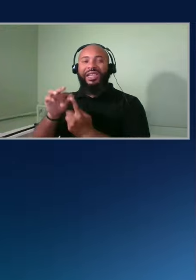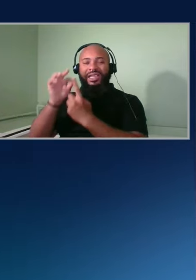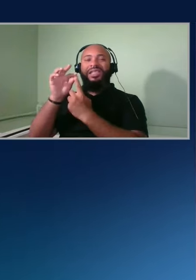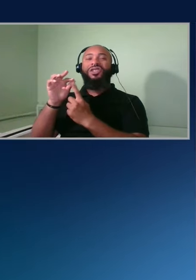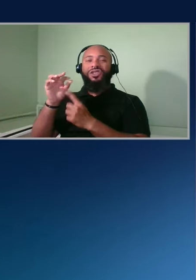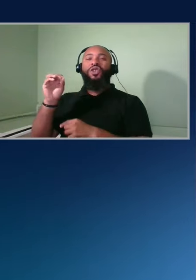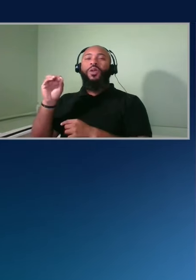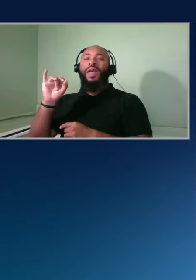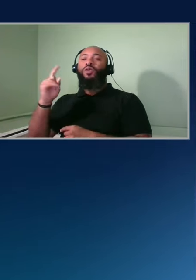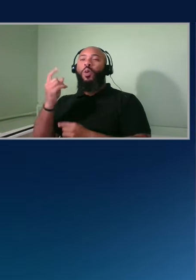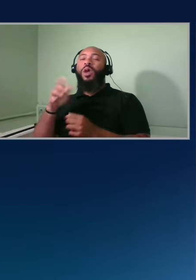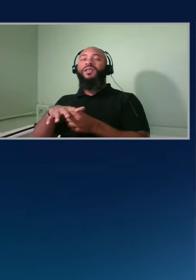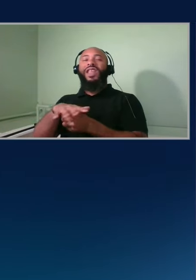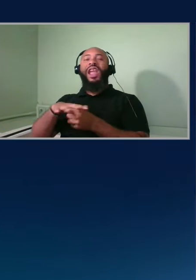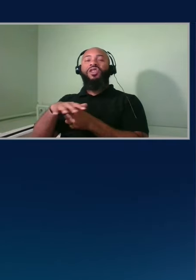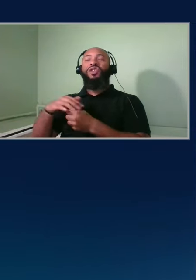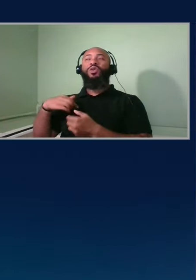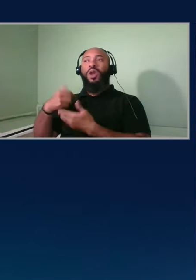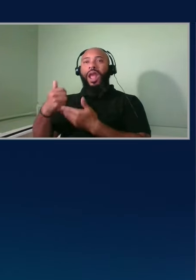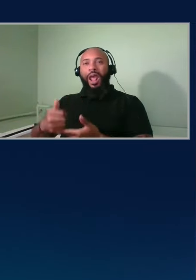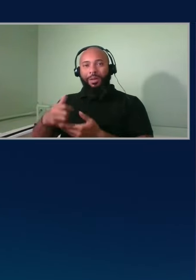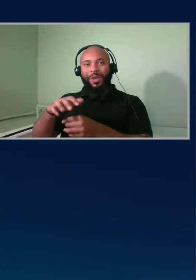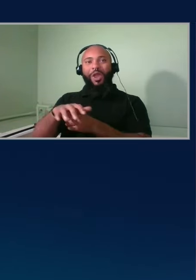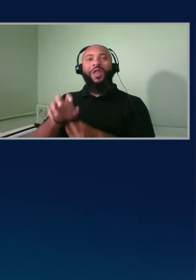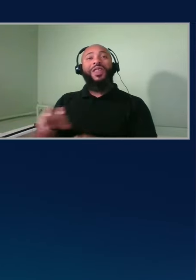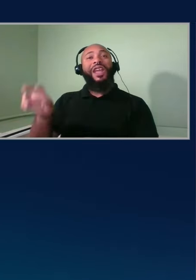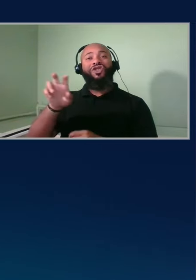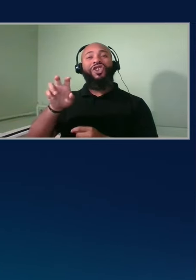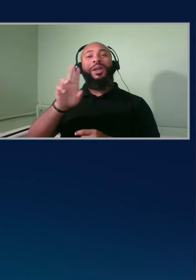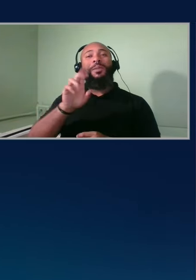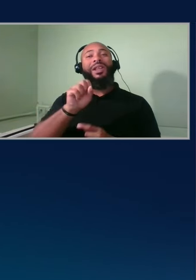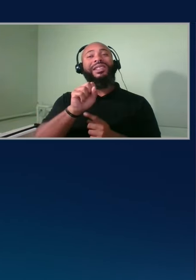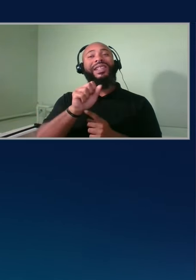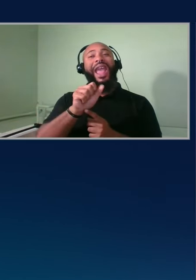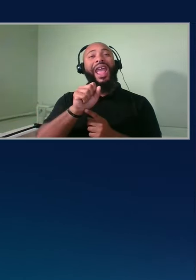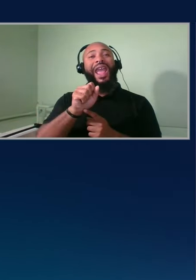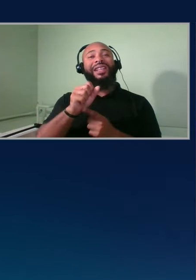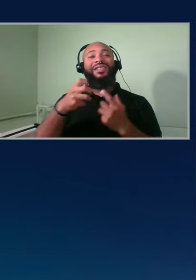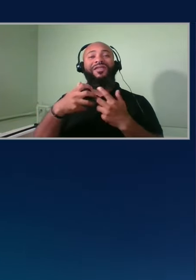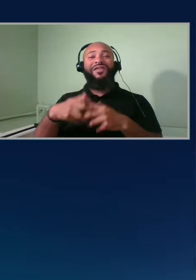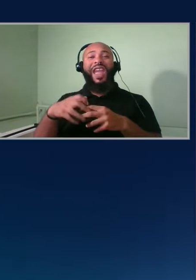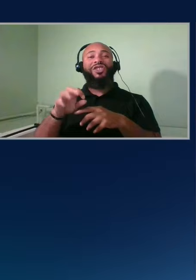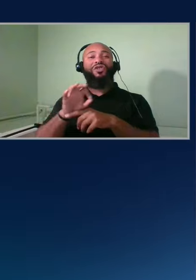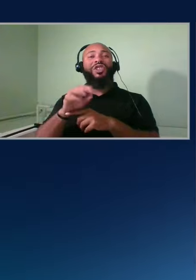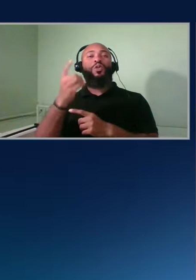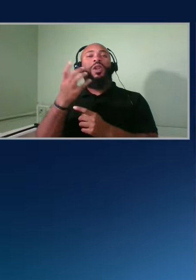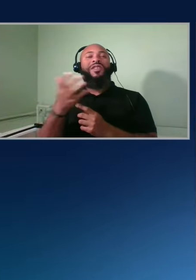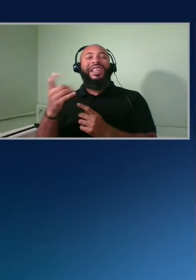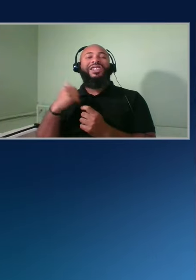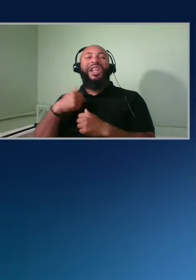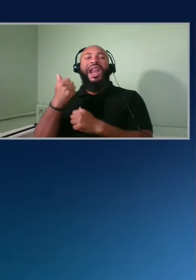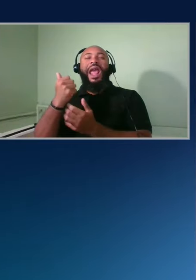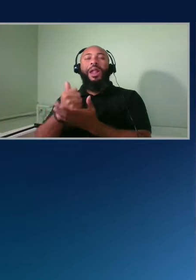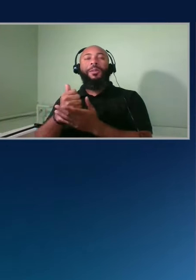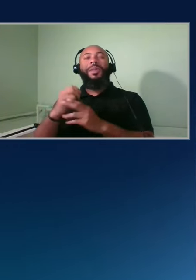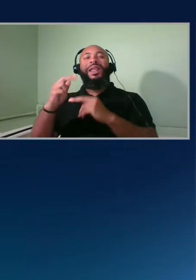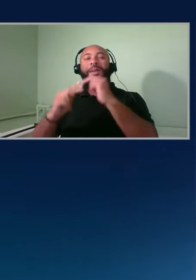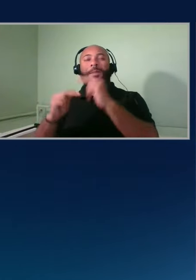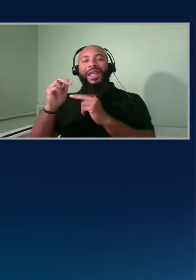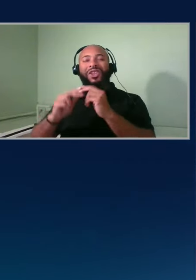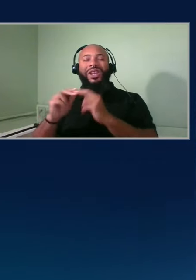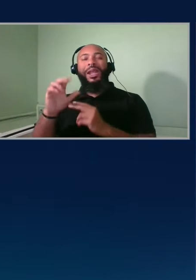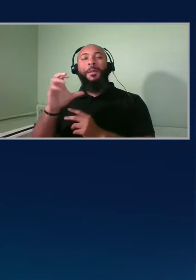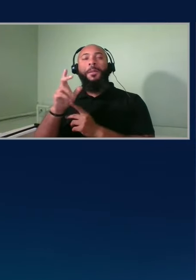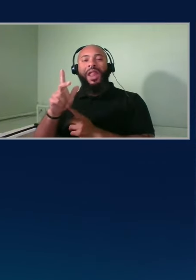helping them on that journey. But SaaS Factory is one of those things that can help be that building block in there. Correct. Where you get the support not only